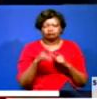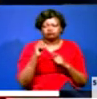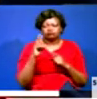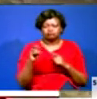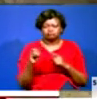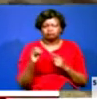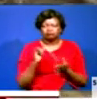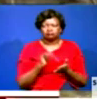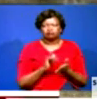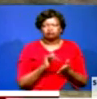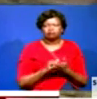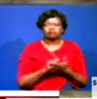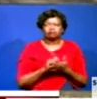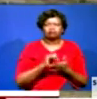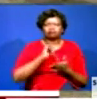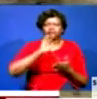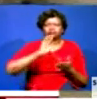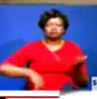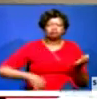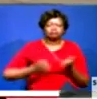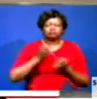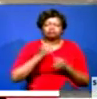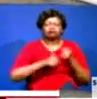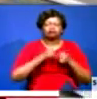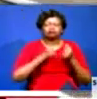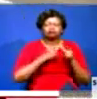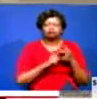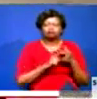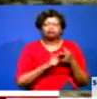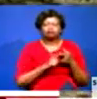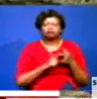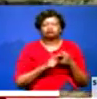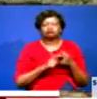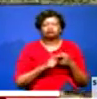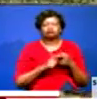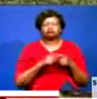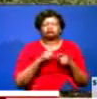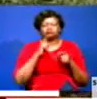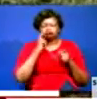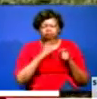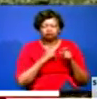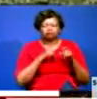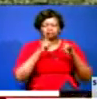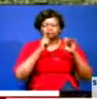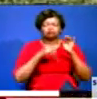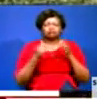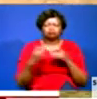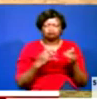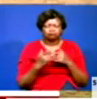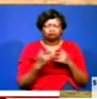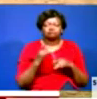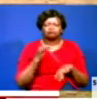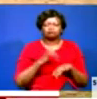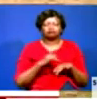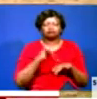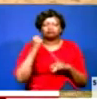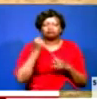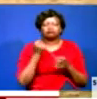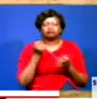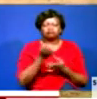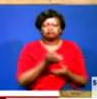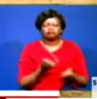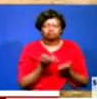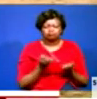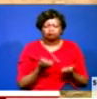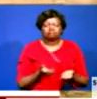derailed economic activity, followed by the Russia-Ukraine war, disrupted Kenya's economic recovery momentum. This has been